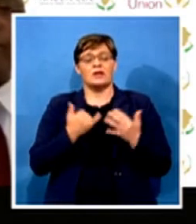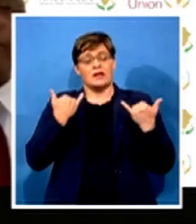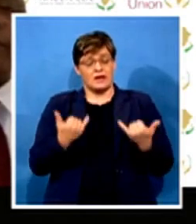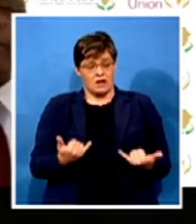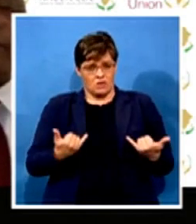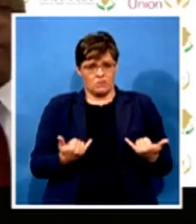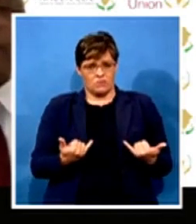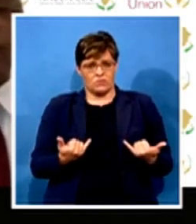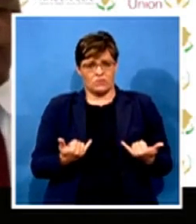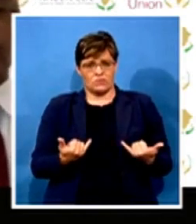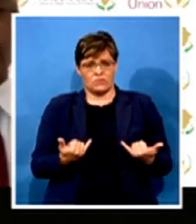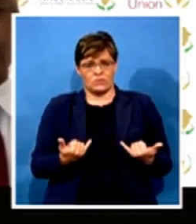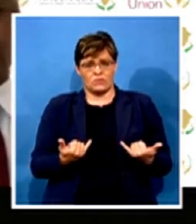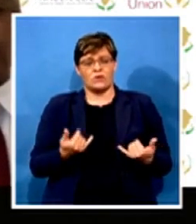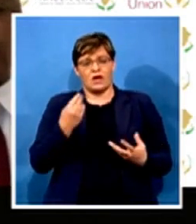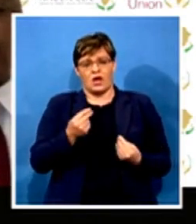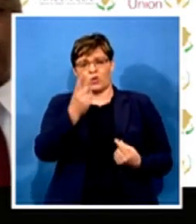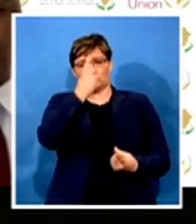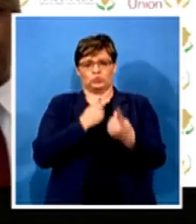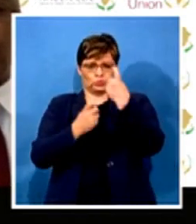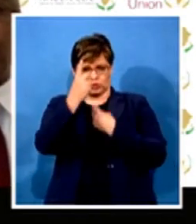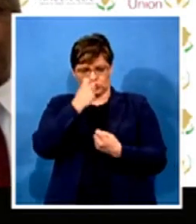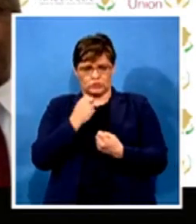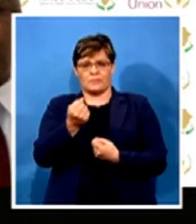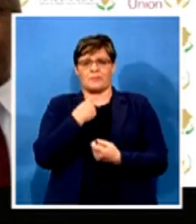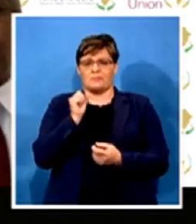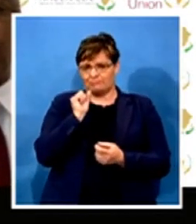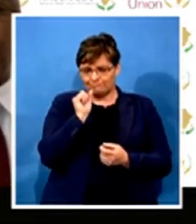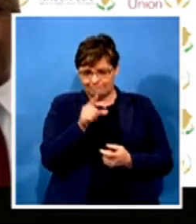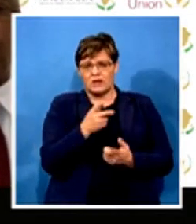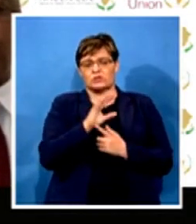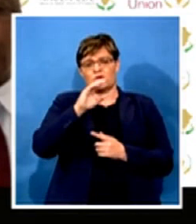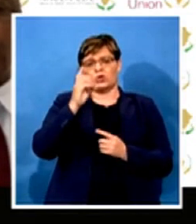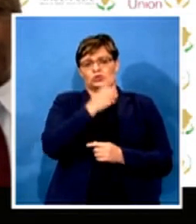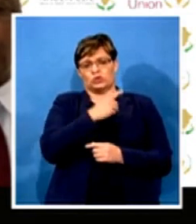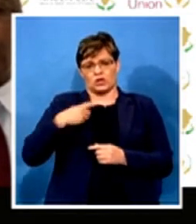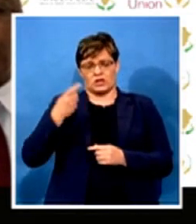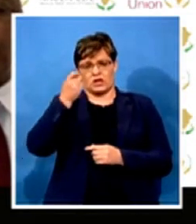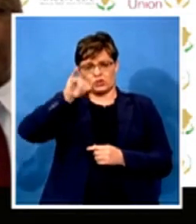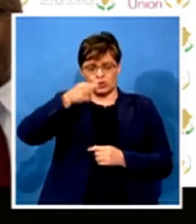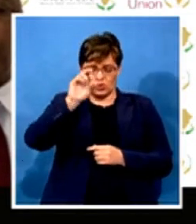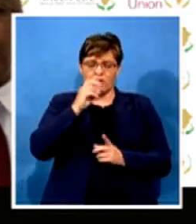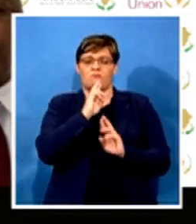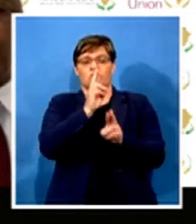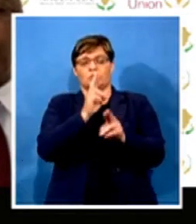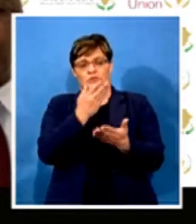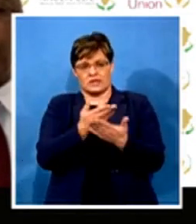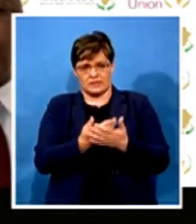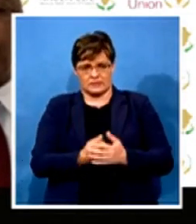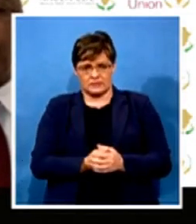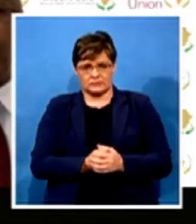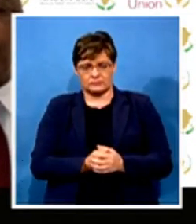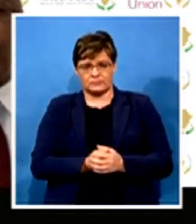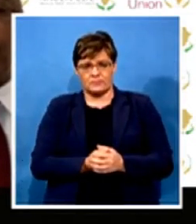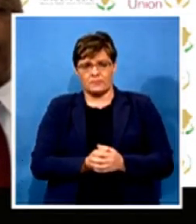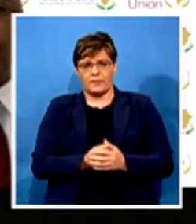questions that you can put to Dr. John so that he can give you the responses. And let me just repeat the WhatsApp number that you can use